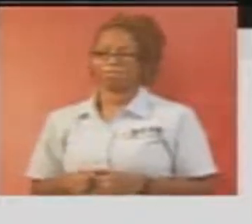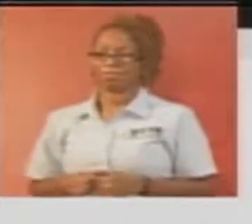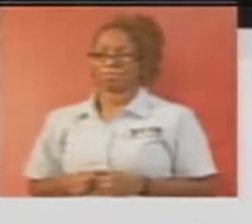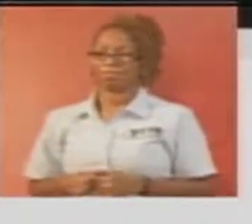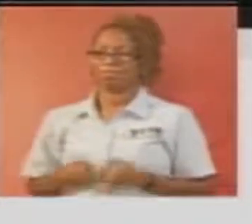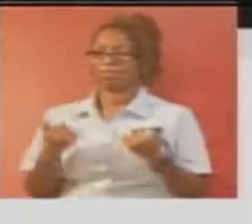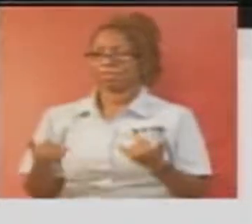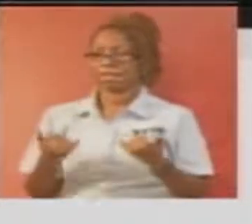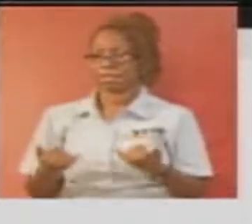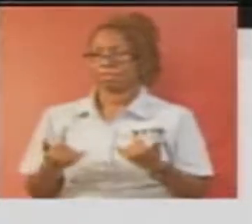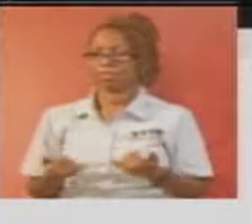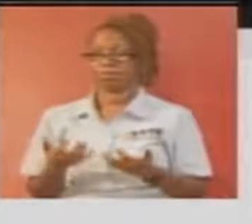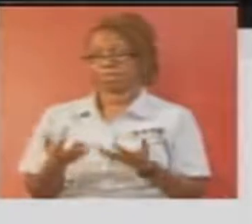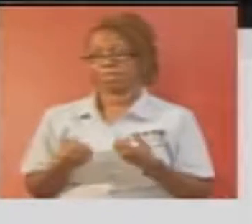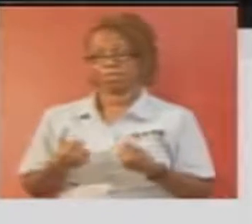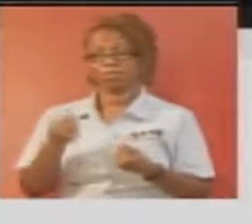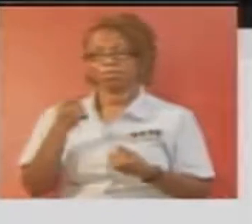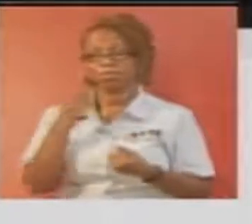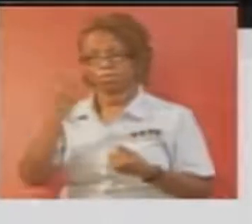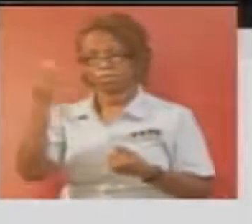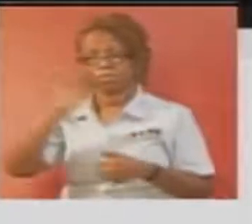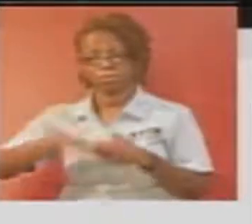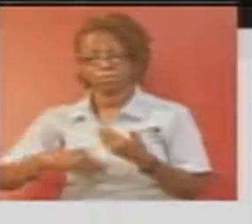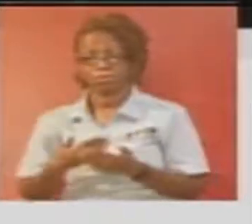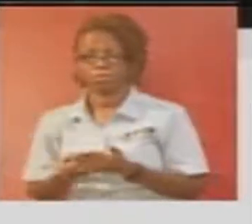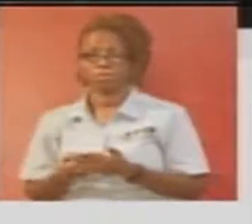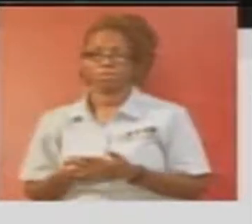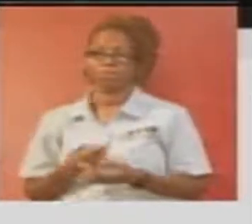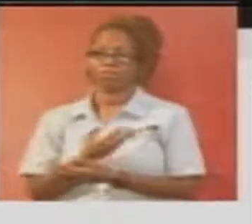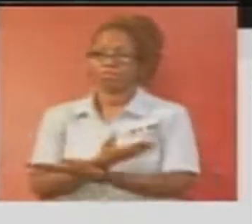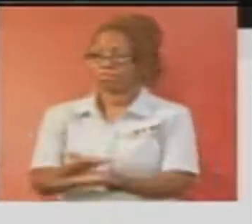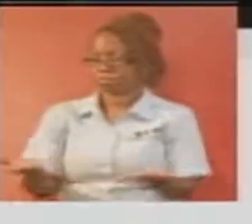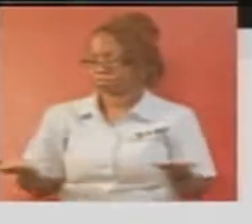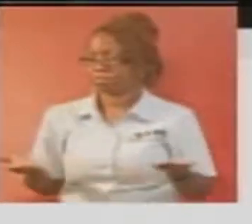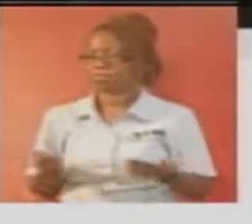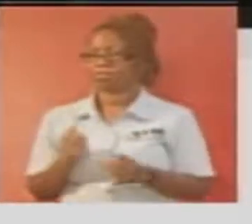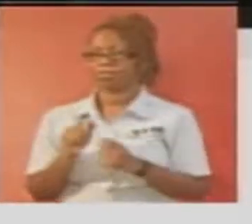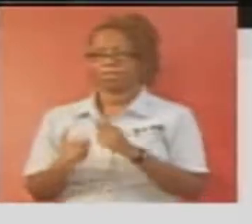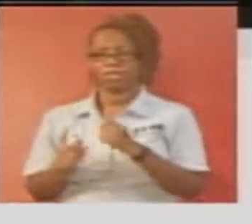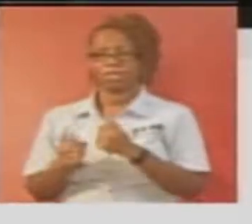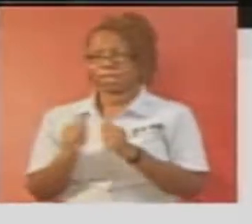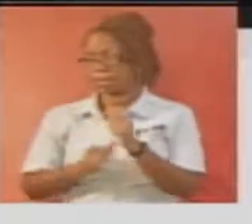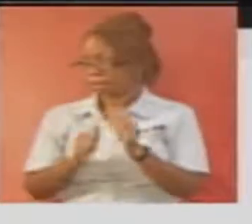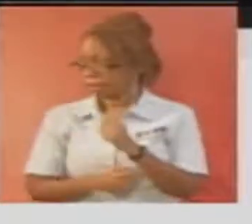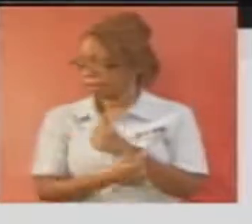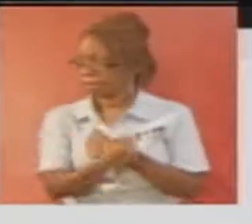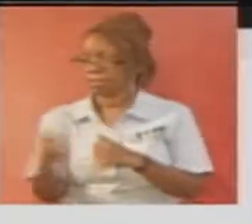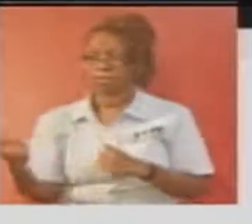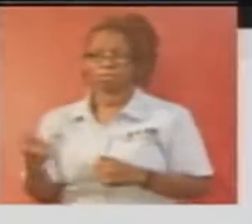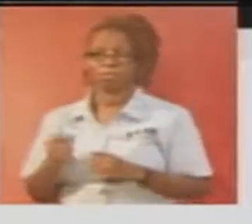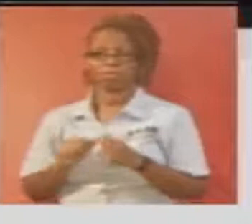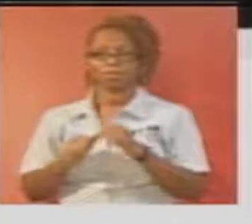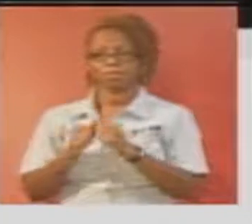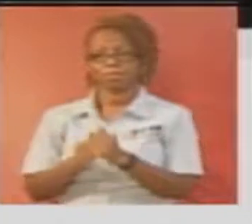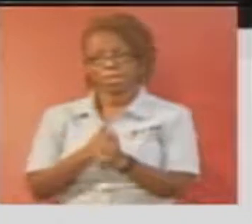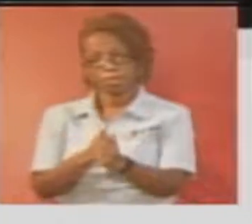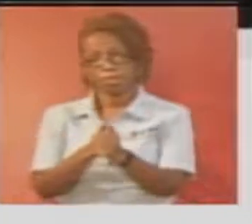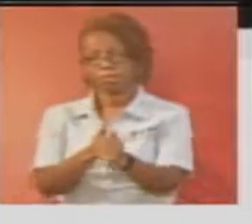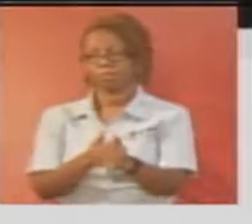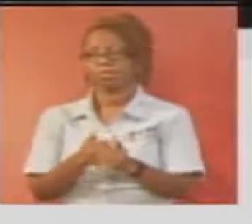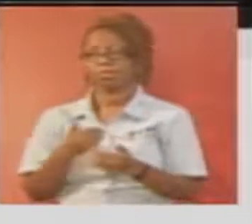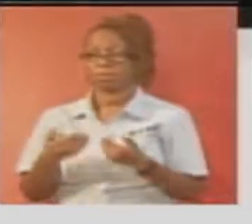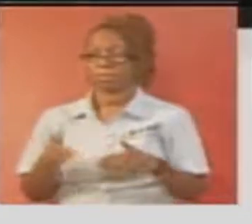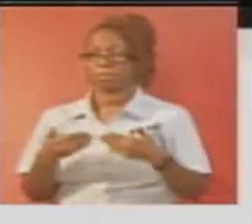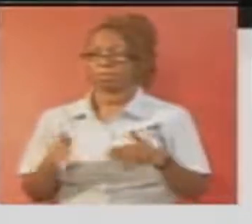opportunity at this point in time, again, to encourage everyone to adhere to the public health regulations